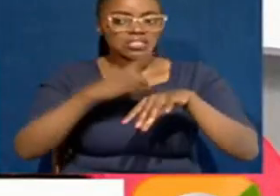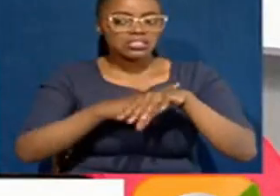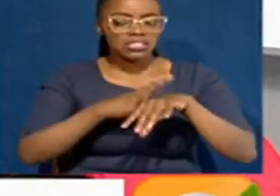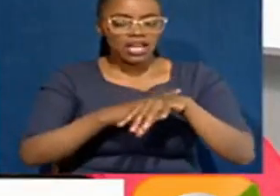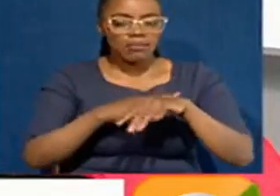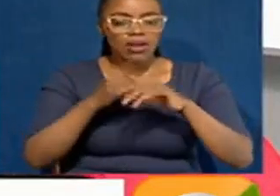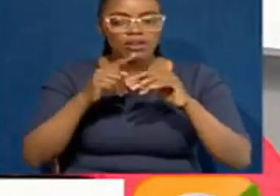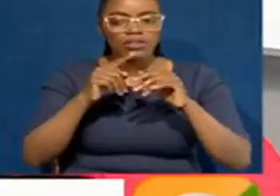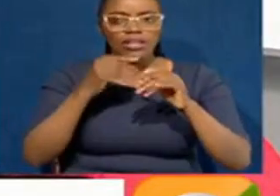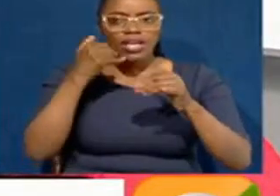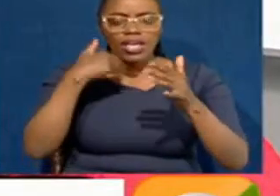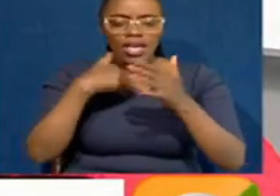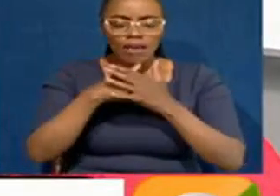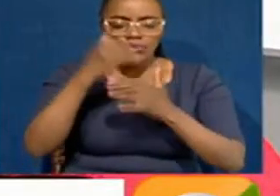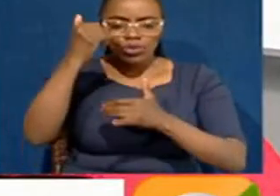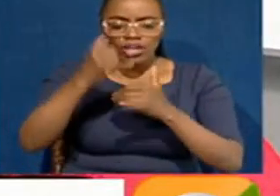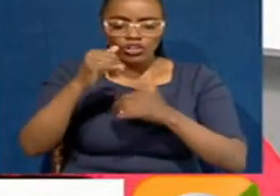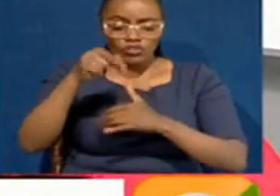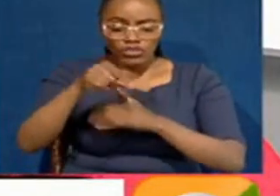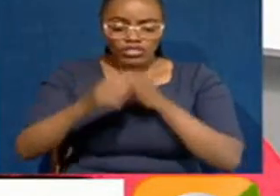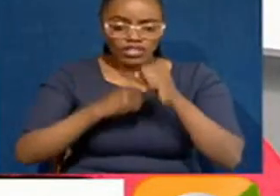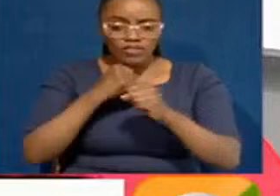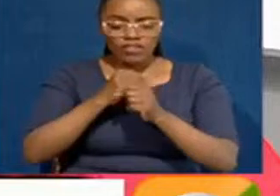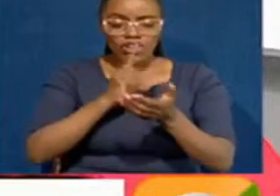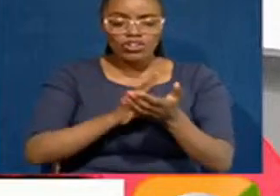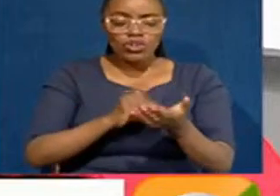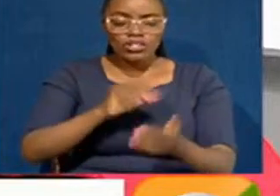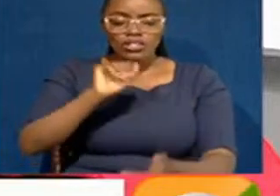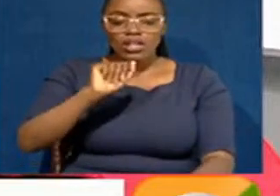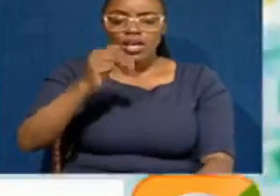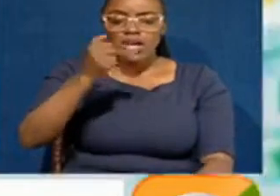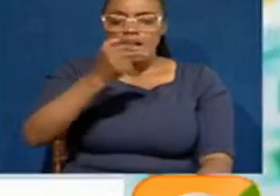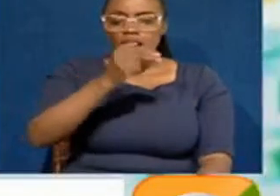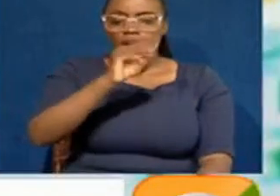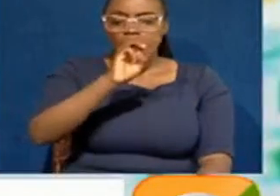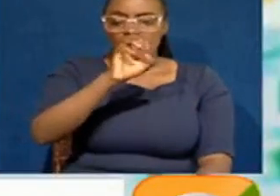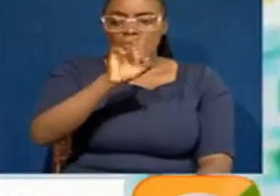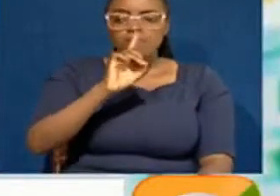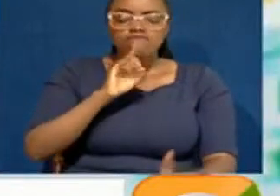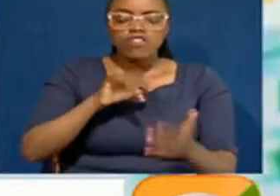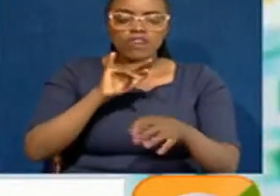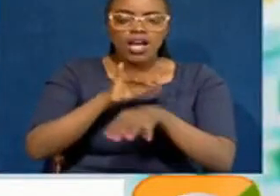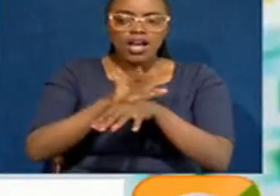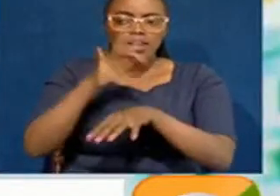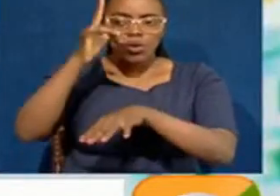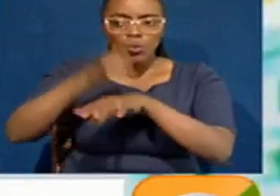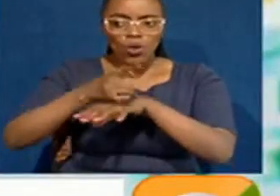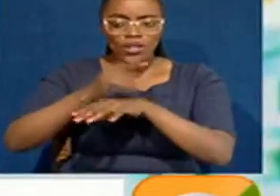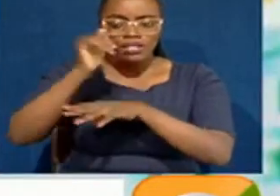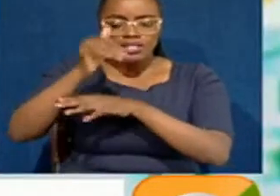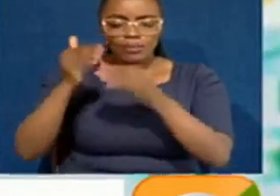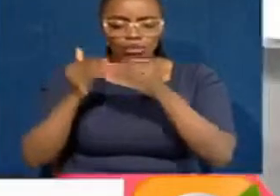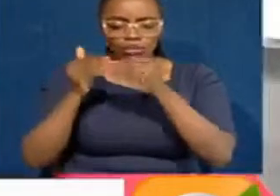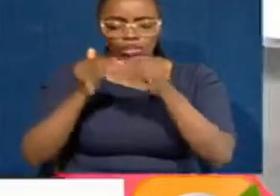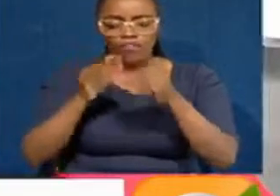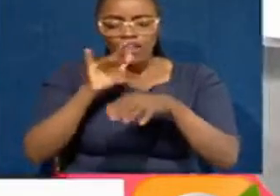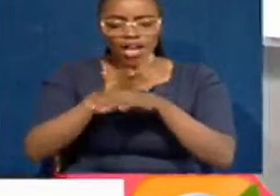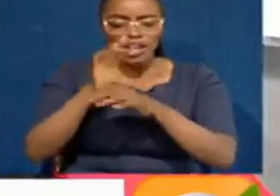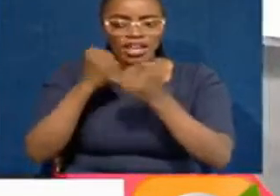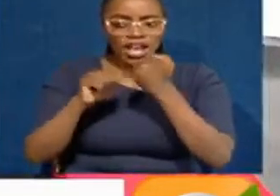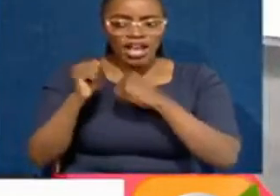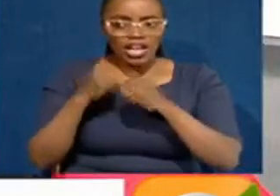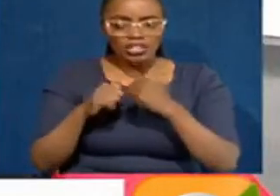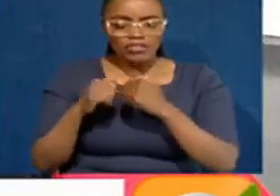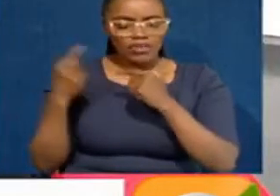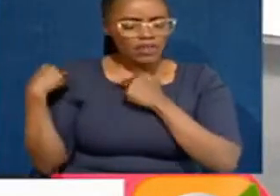is to the end of the year. And like Dr. Ahmed Amdihun says, it is early warning that should lead to early action. We've